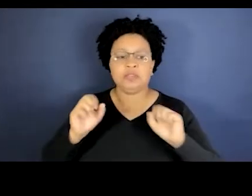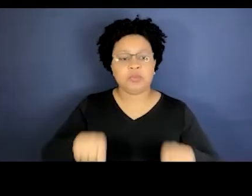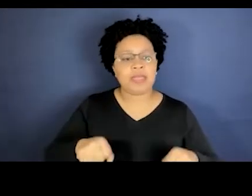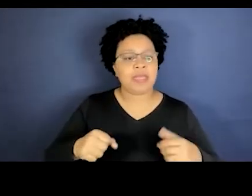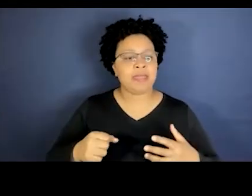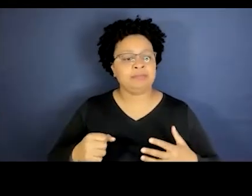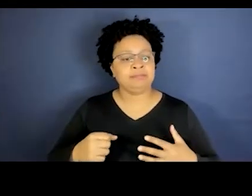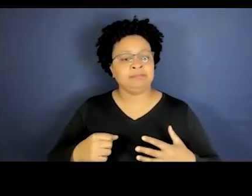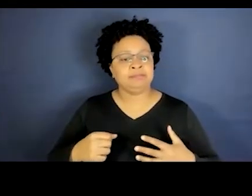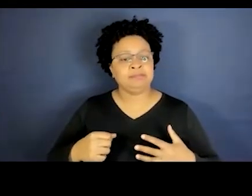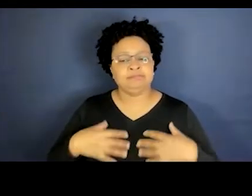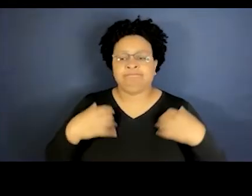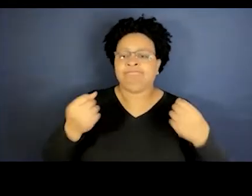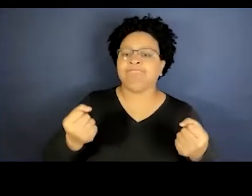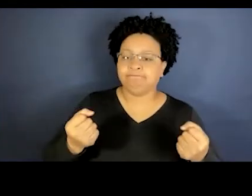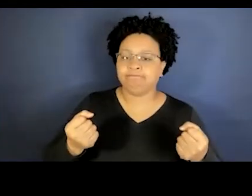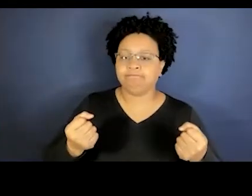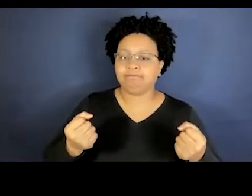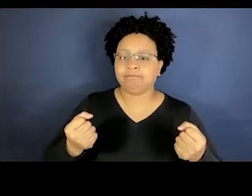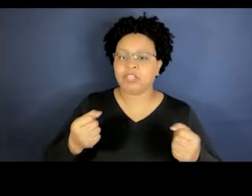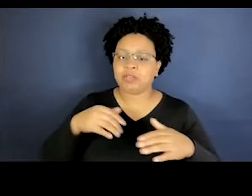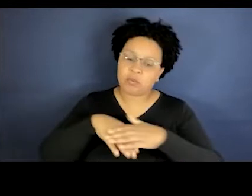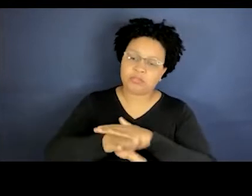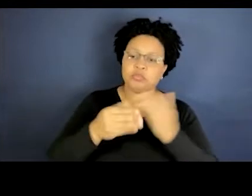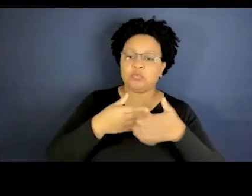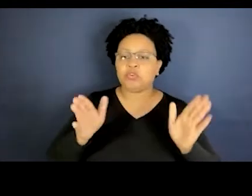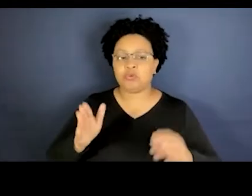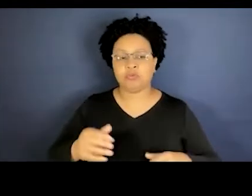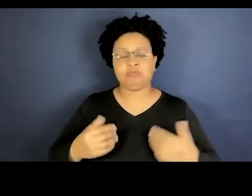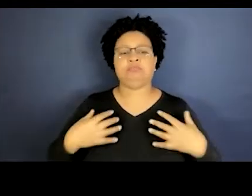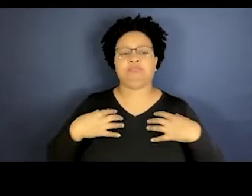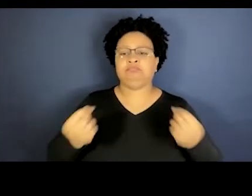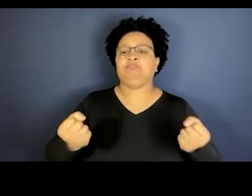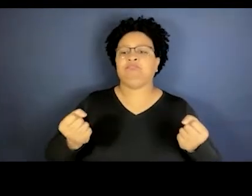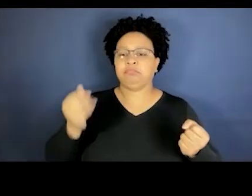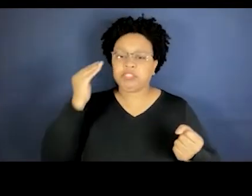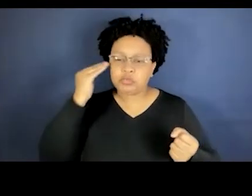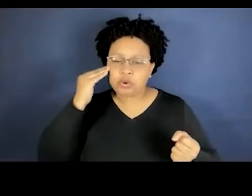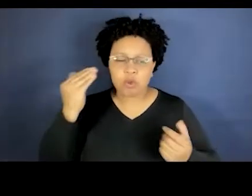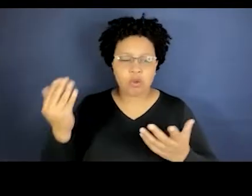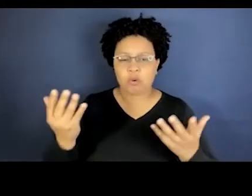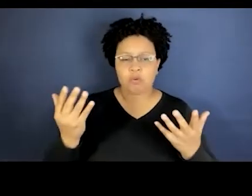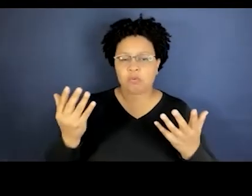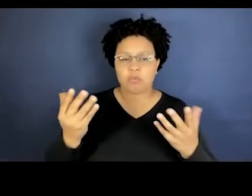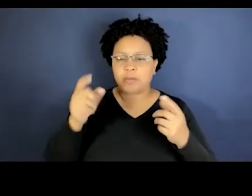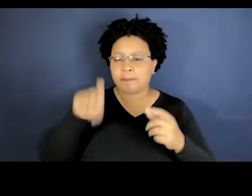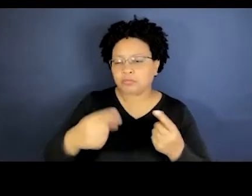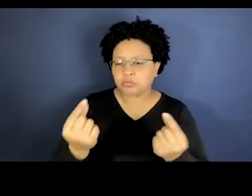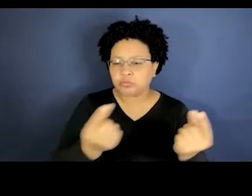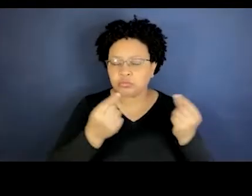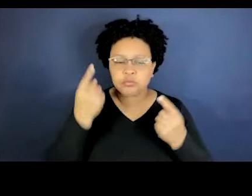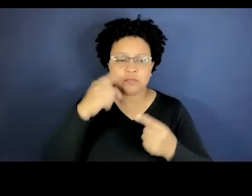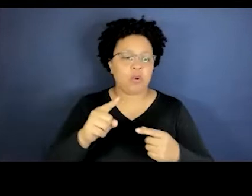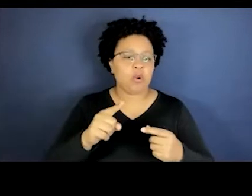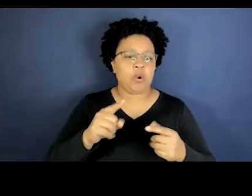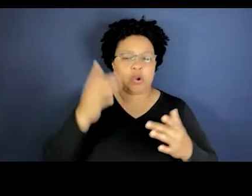right? You could stand, you can be present in the room because you know what it takes to develop that own strategic plan, advocacy, or